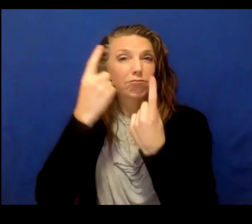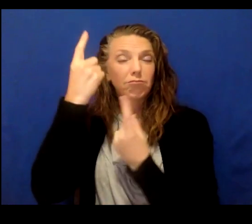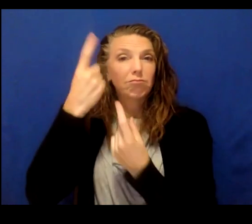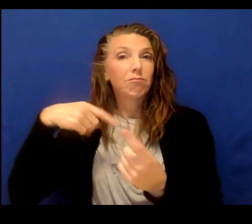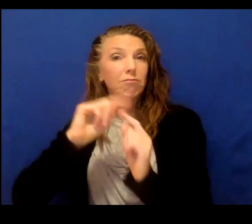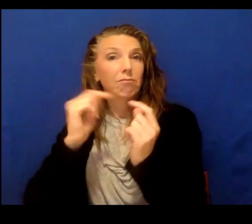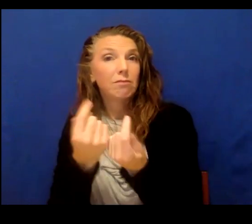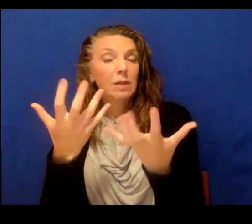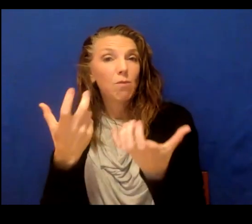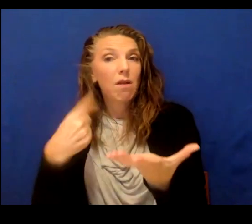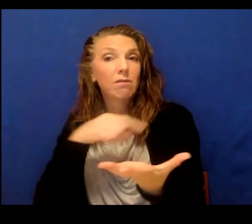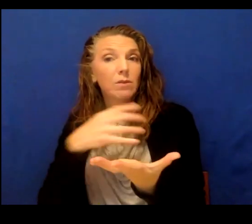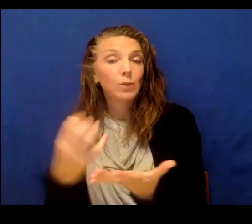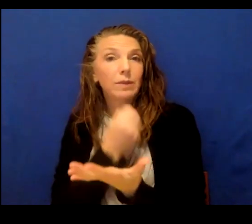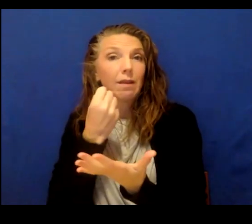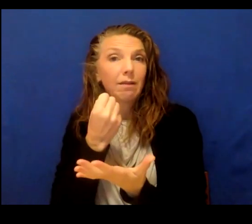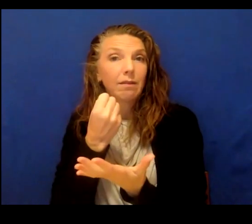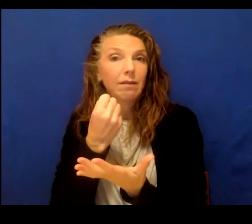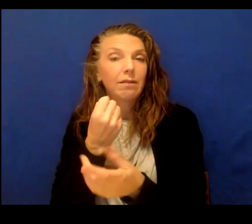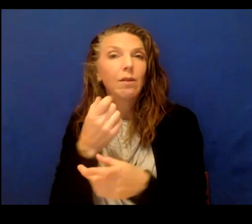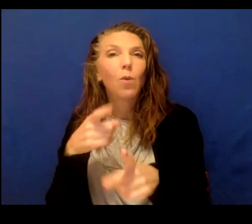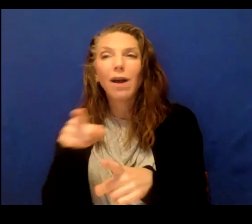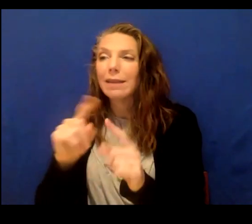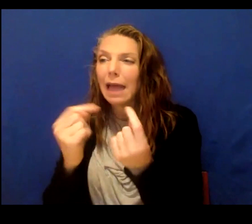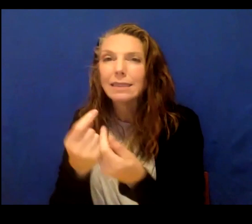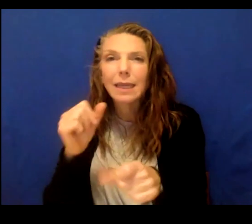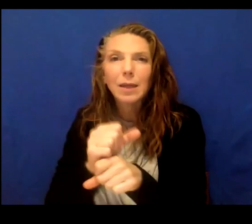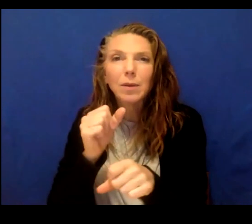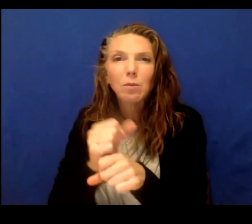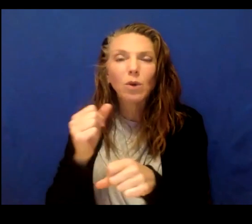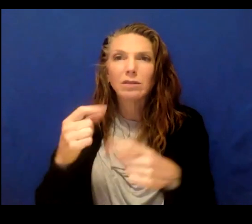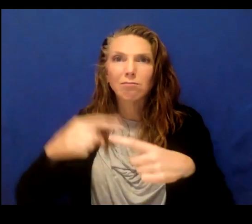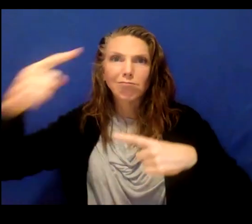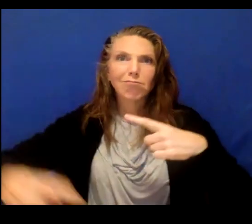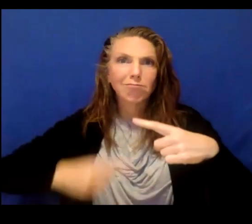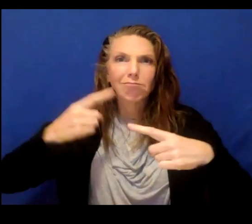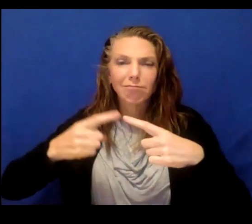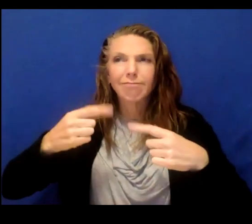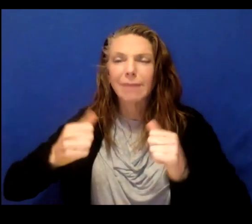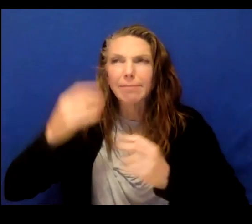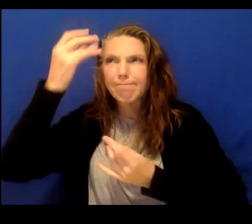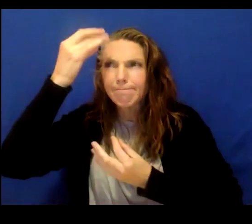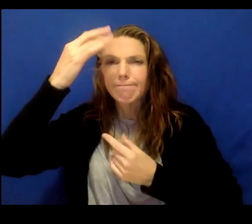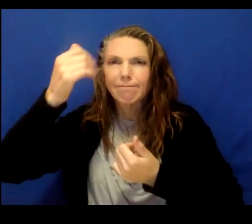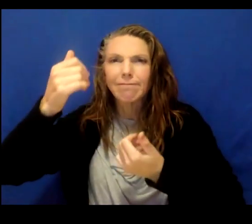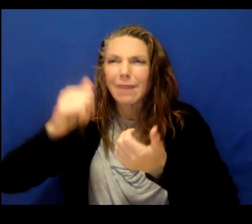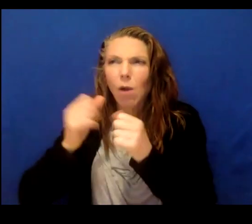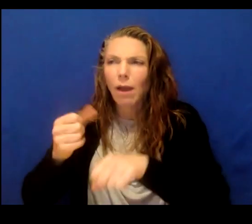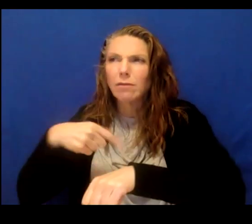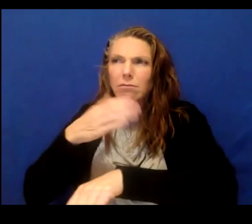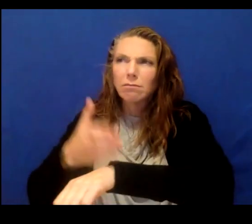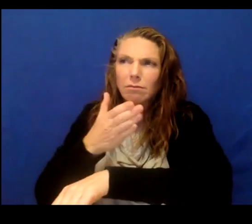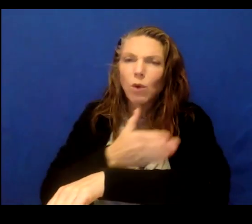take as they're working throughout the year and continuously and